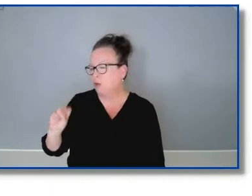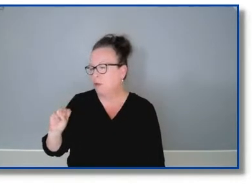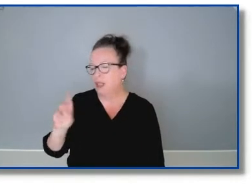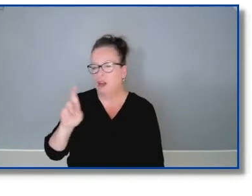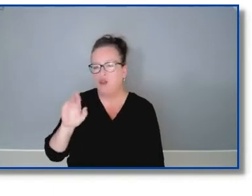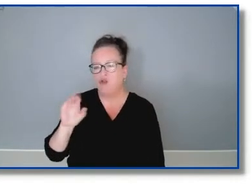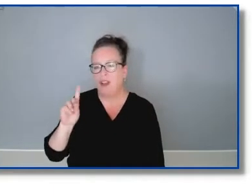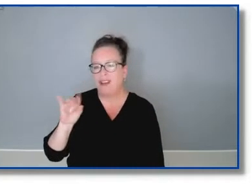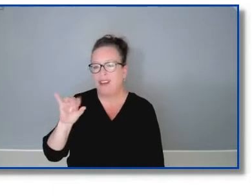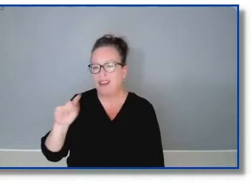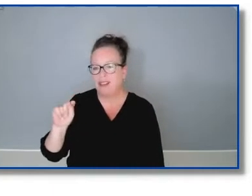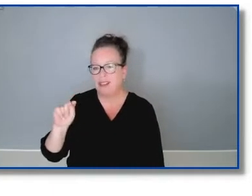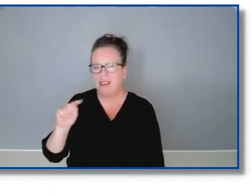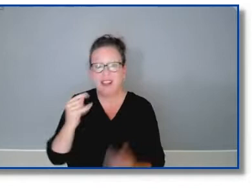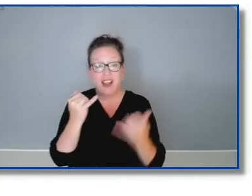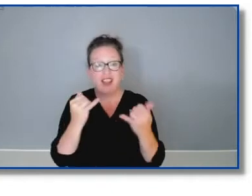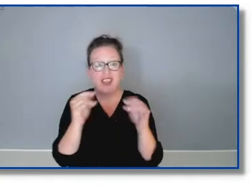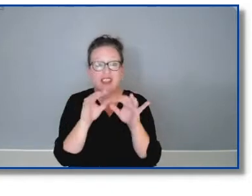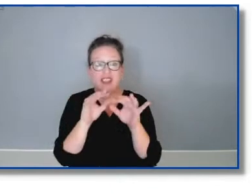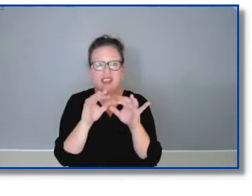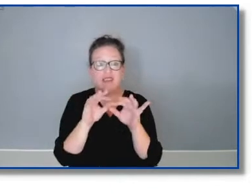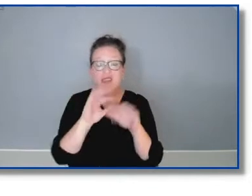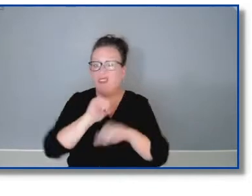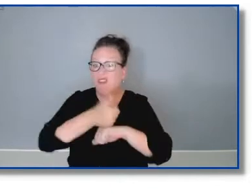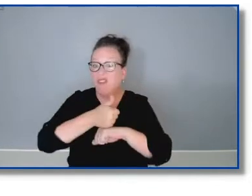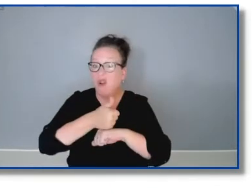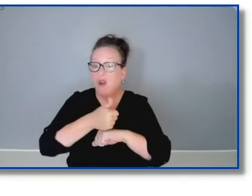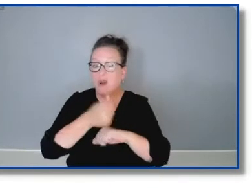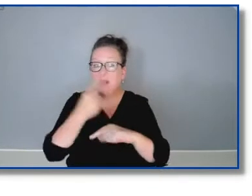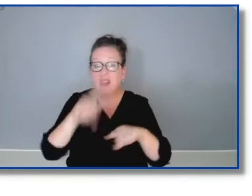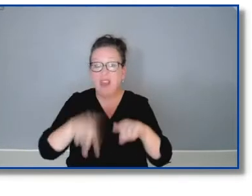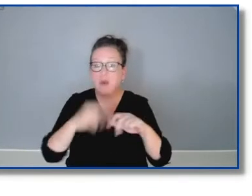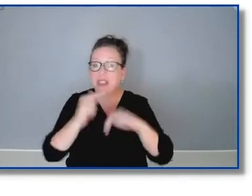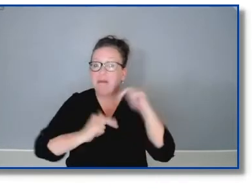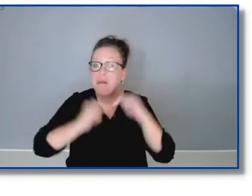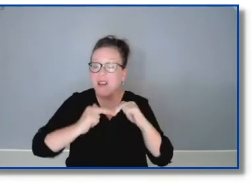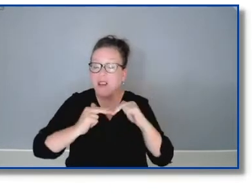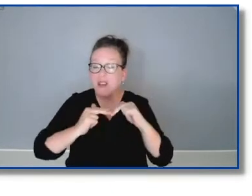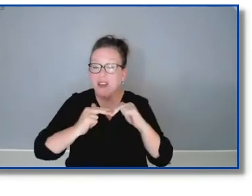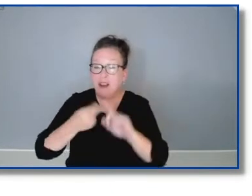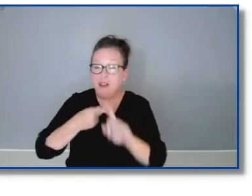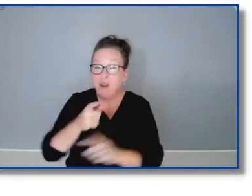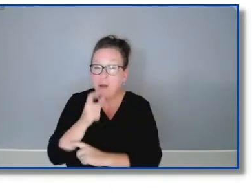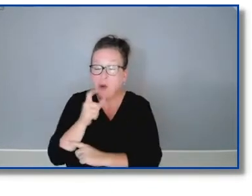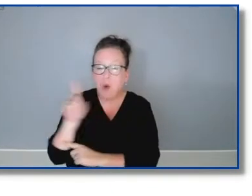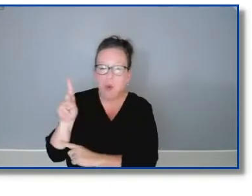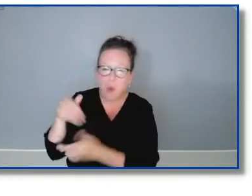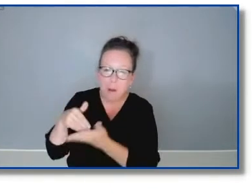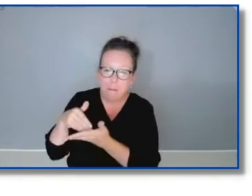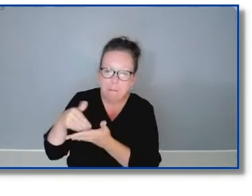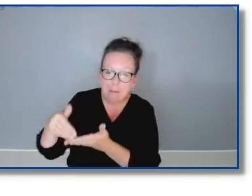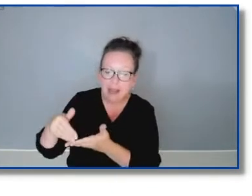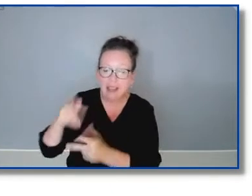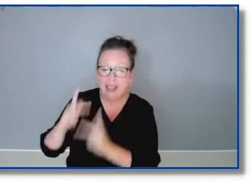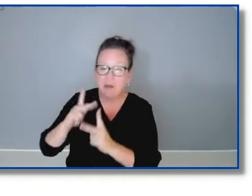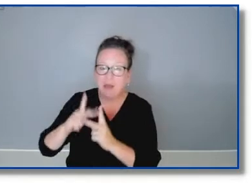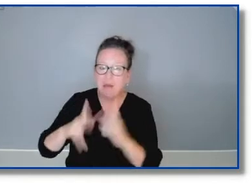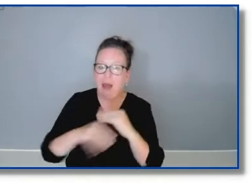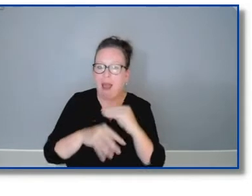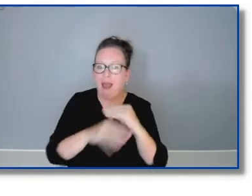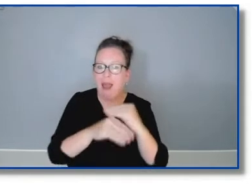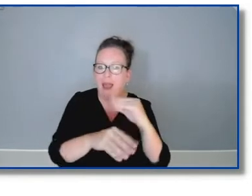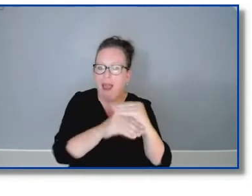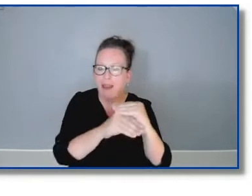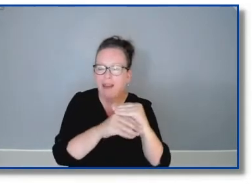It's a form that was collectively built by 1 million people, 1 million users of this platform, during a social experiment